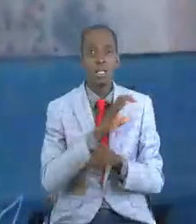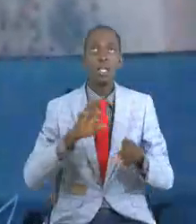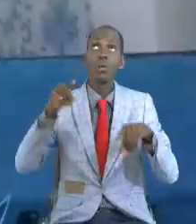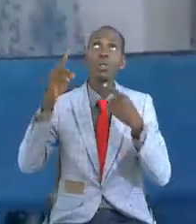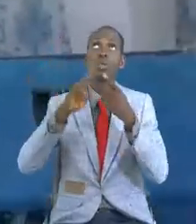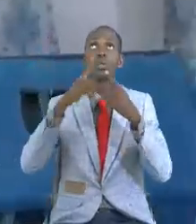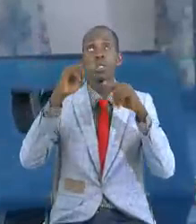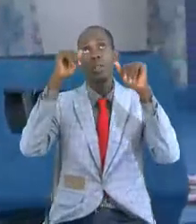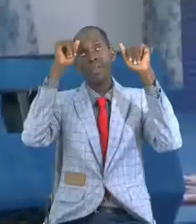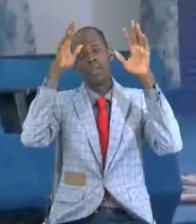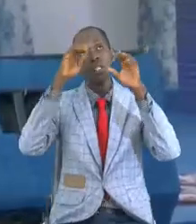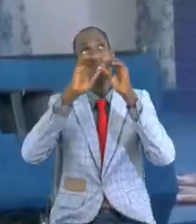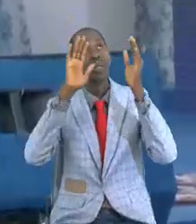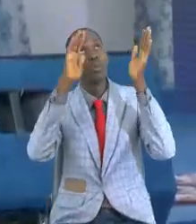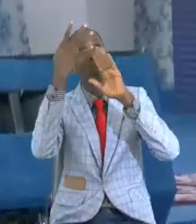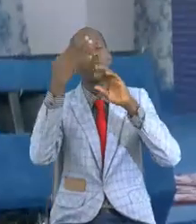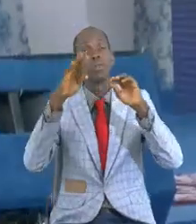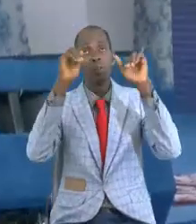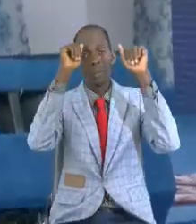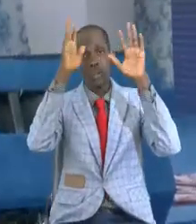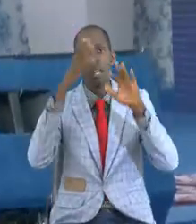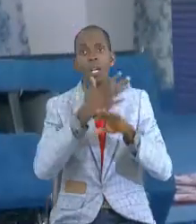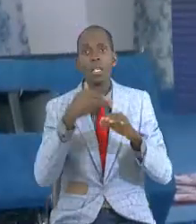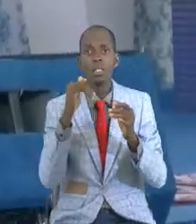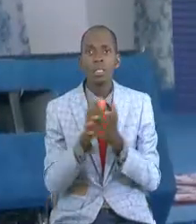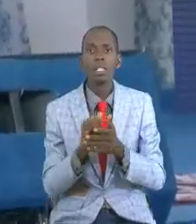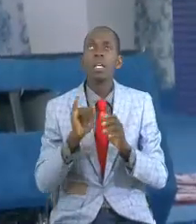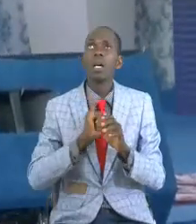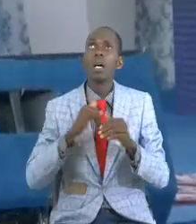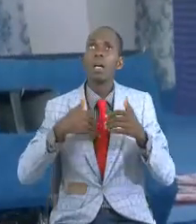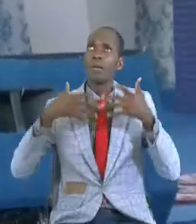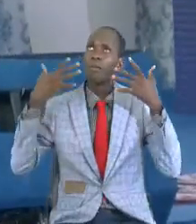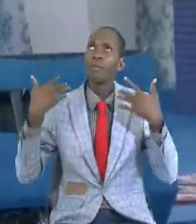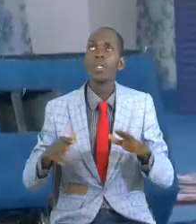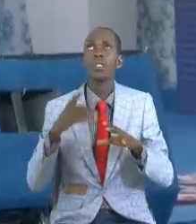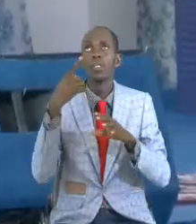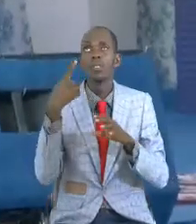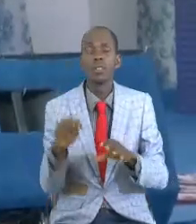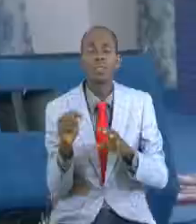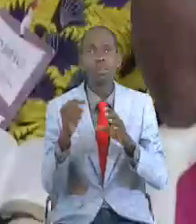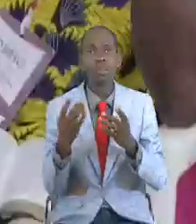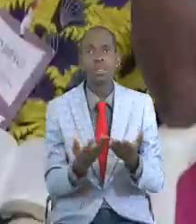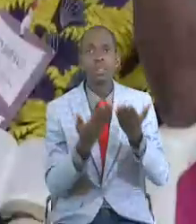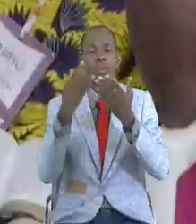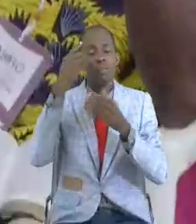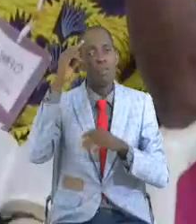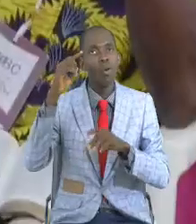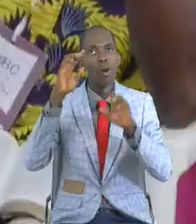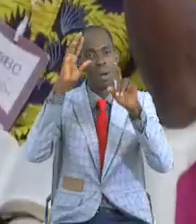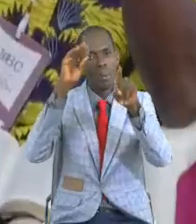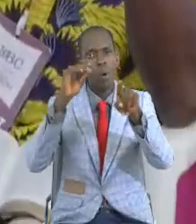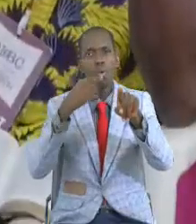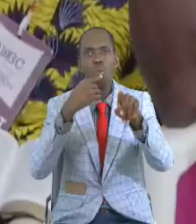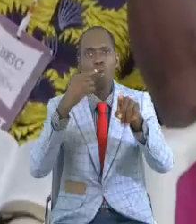presence of the Father, and he said, I've completed the sacrifice for him, for you, for